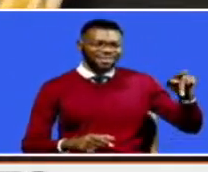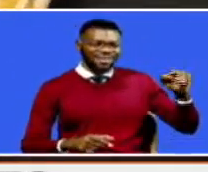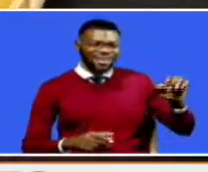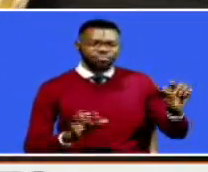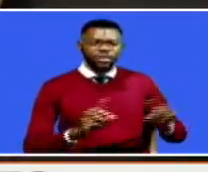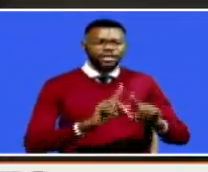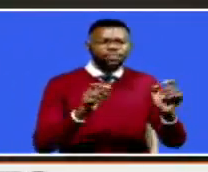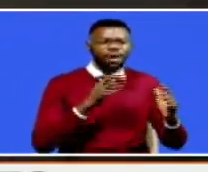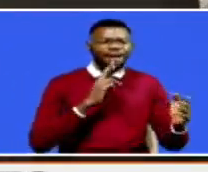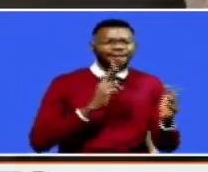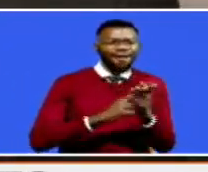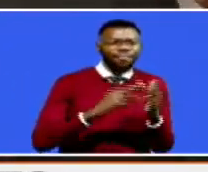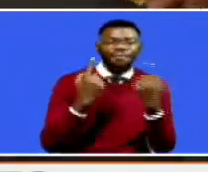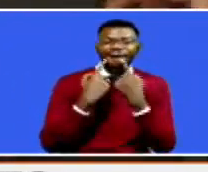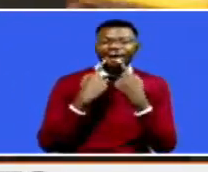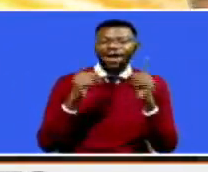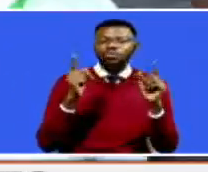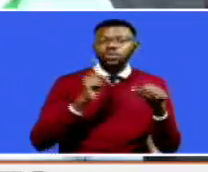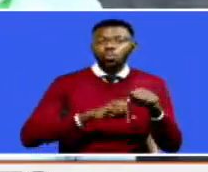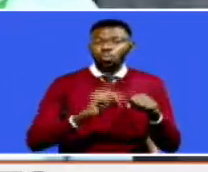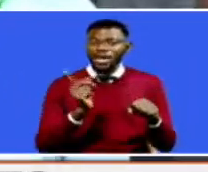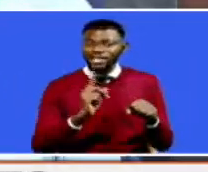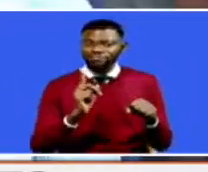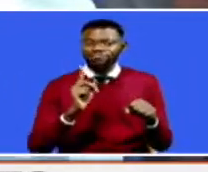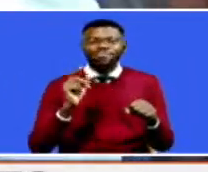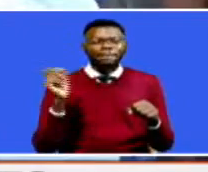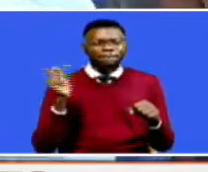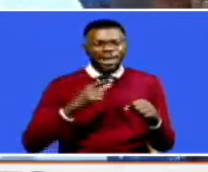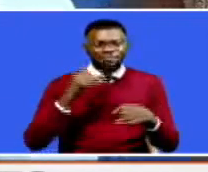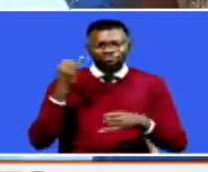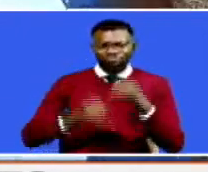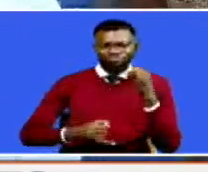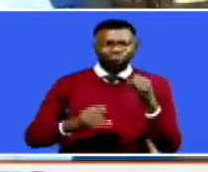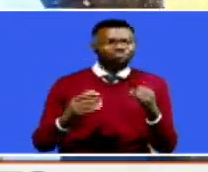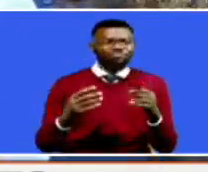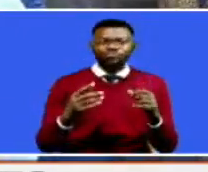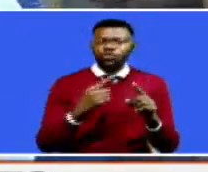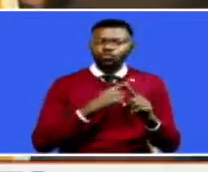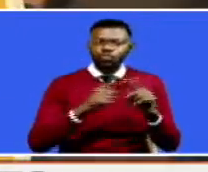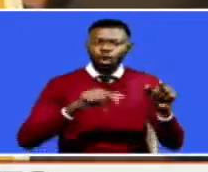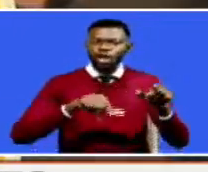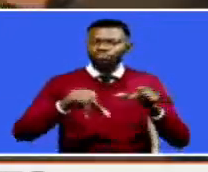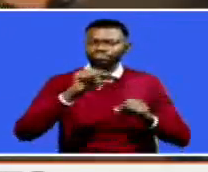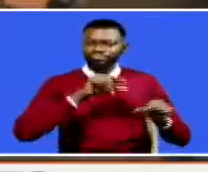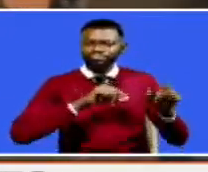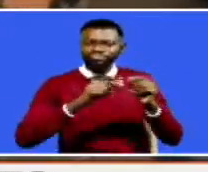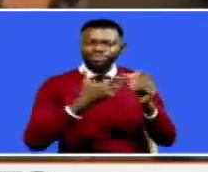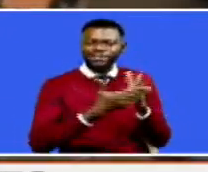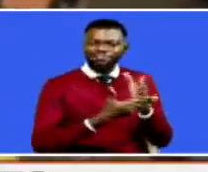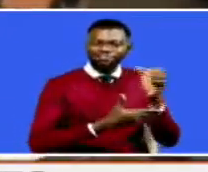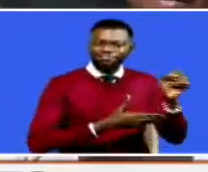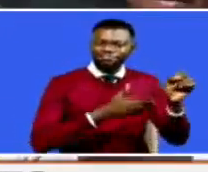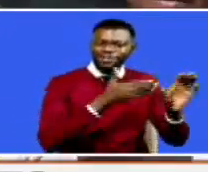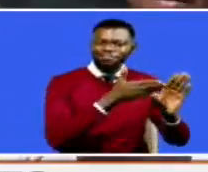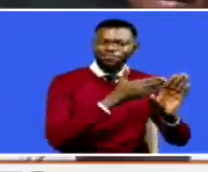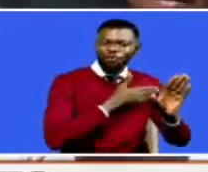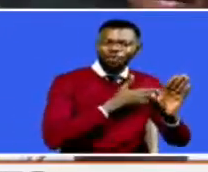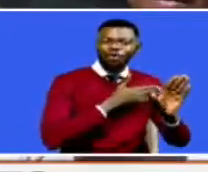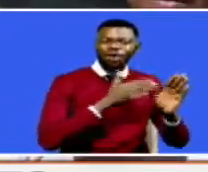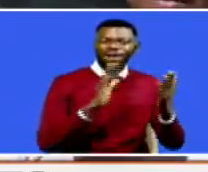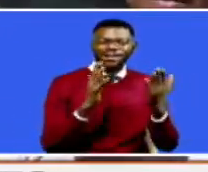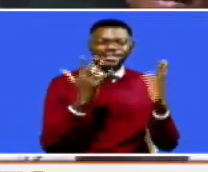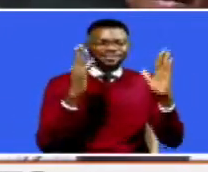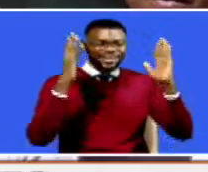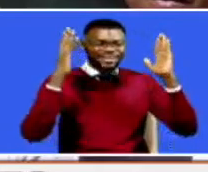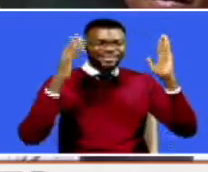examination results will be released by the end of this month, with Form 1 placement set to take place before Christmas. We have started